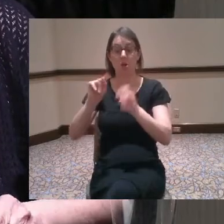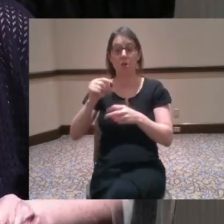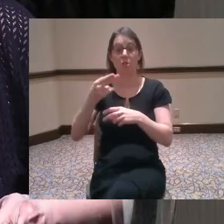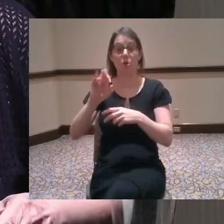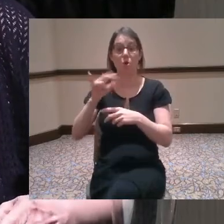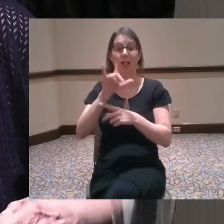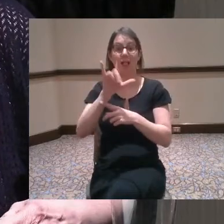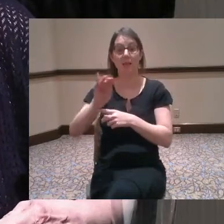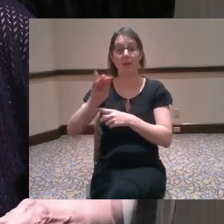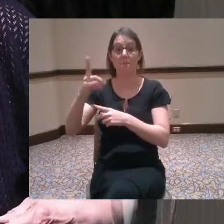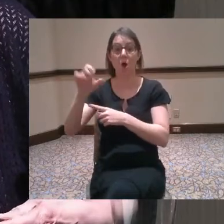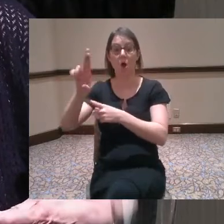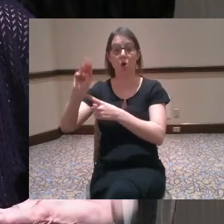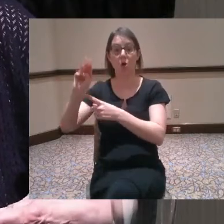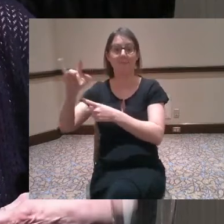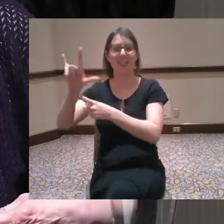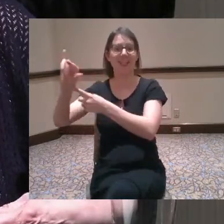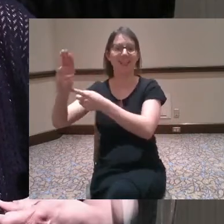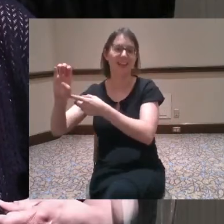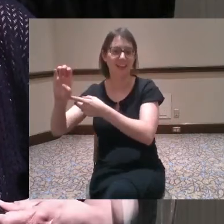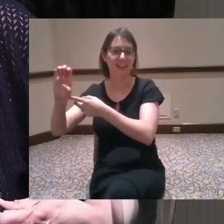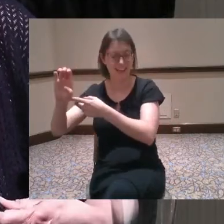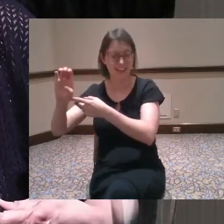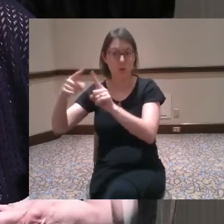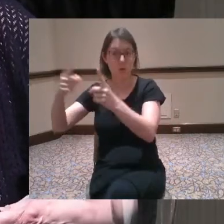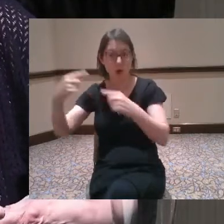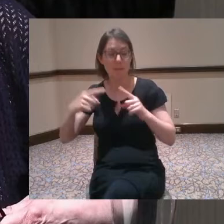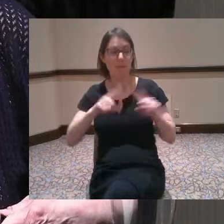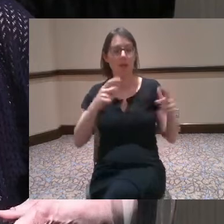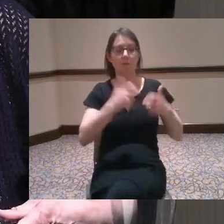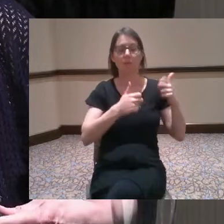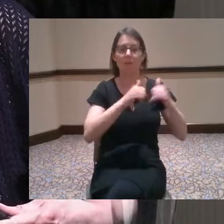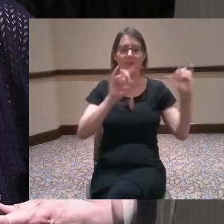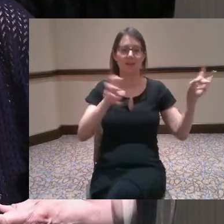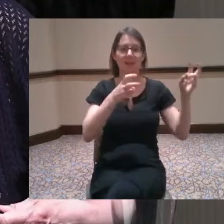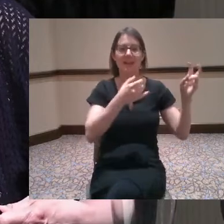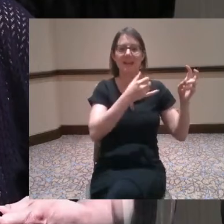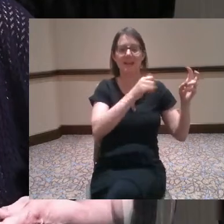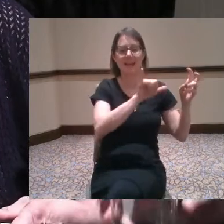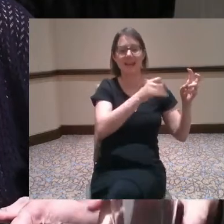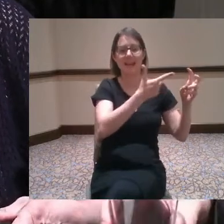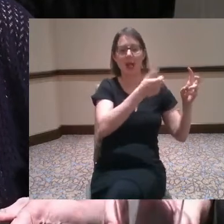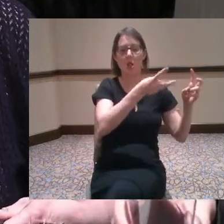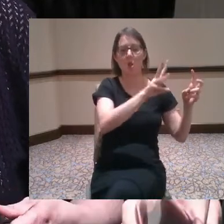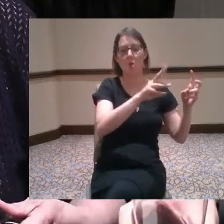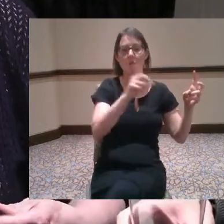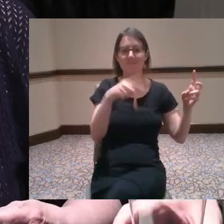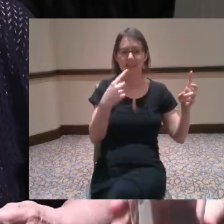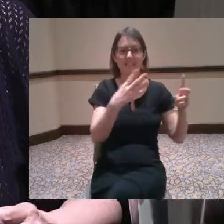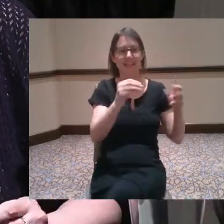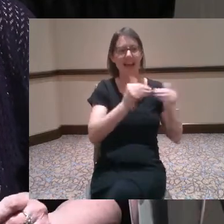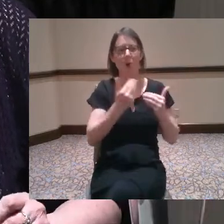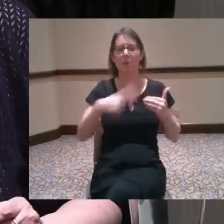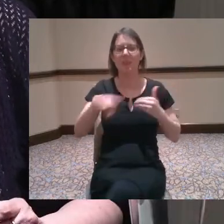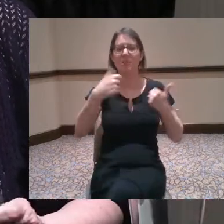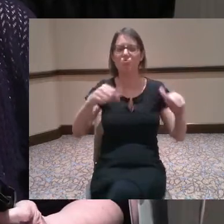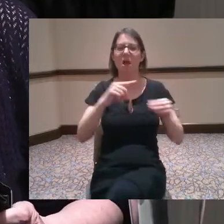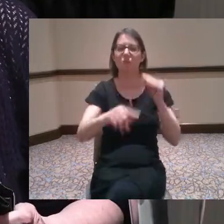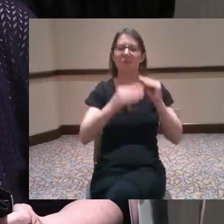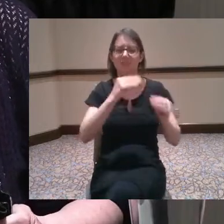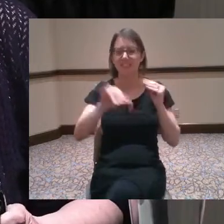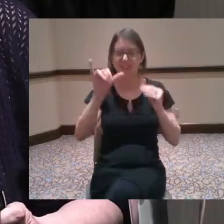in, the problem with Yellowface and how they've tried to fix that and what, you know, those sort of